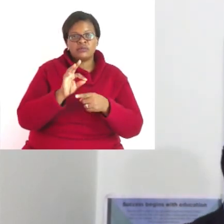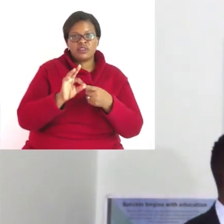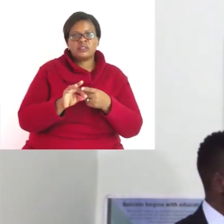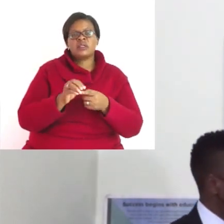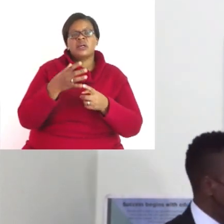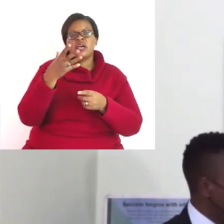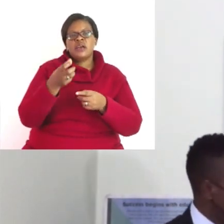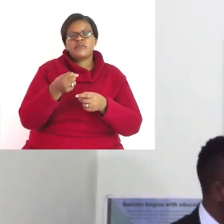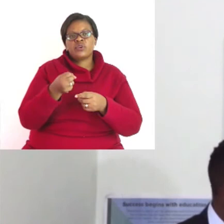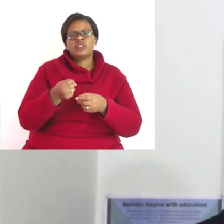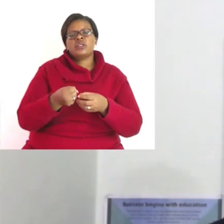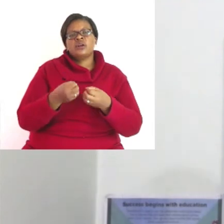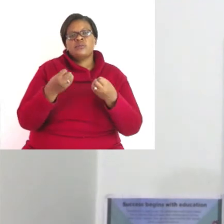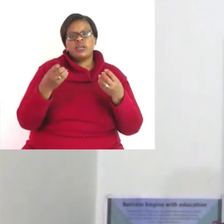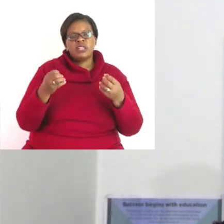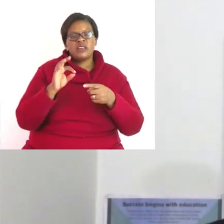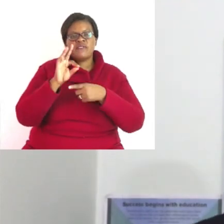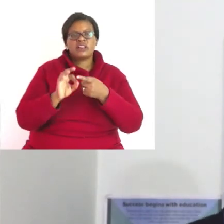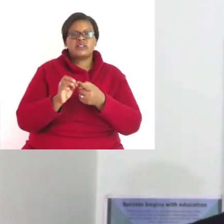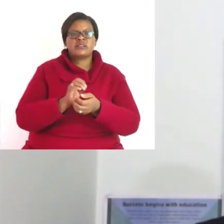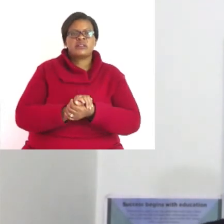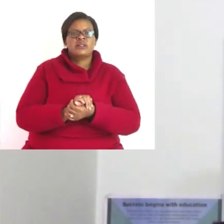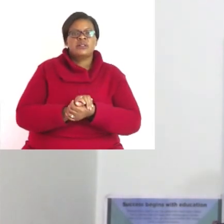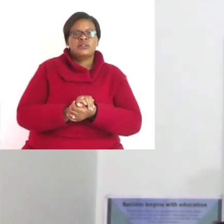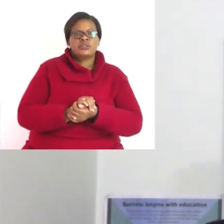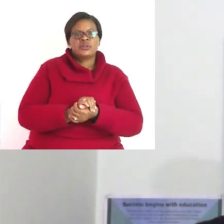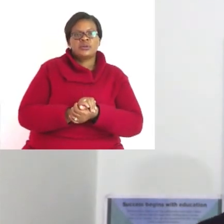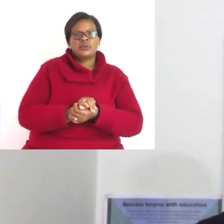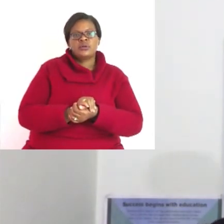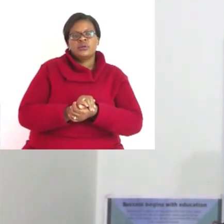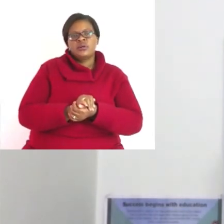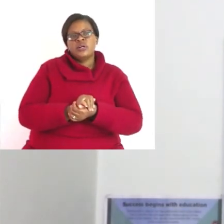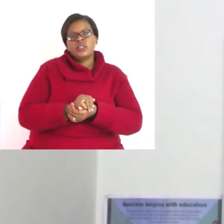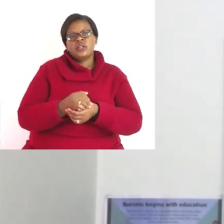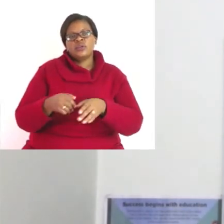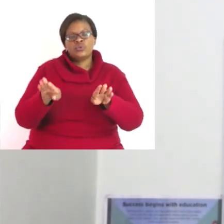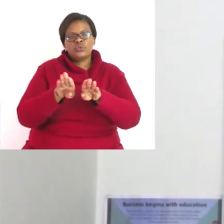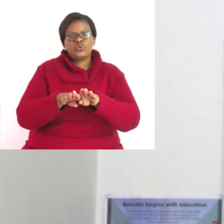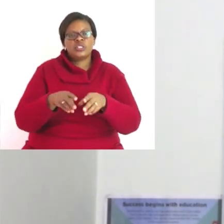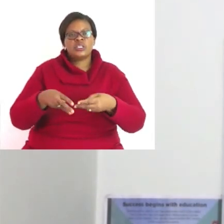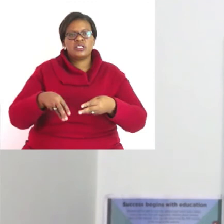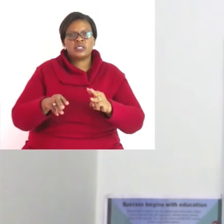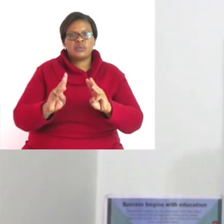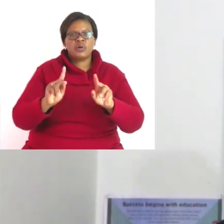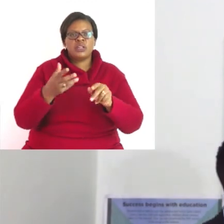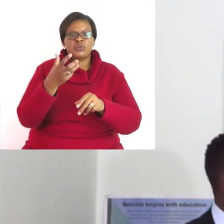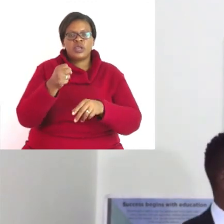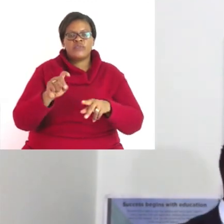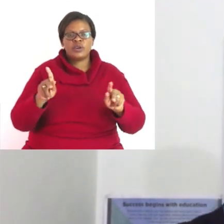product of its prime factor, you do it this way, you do it this way, but you need to show your work on how